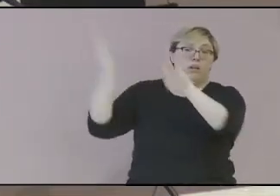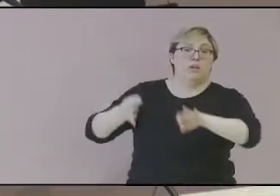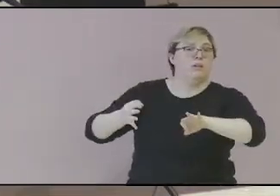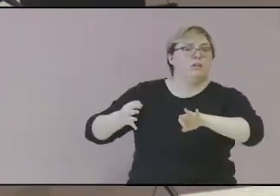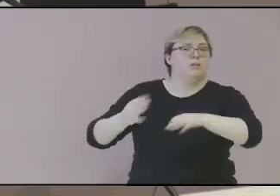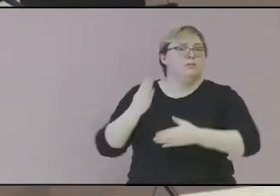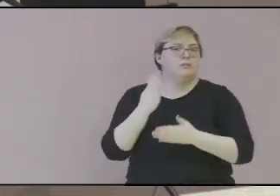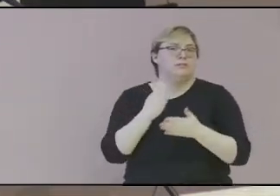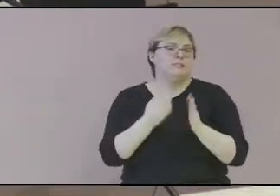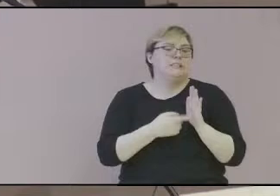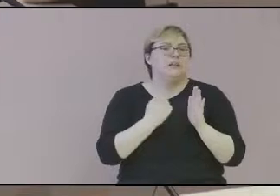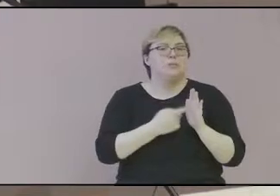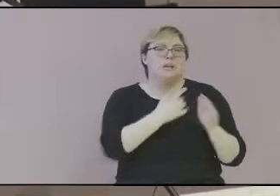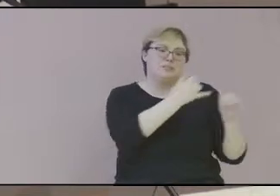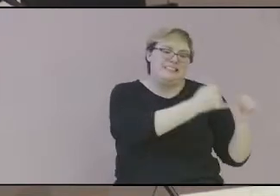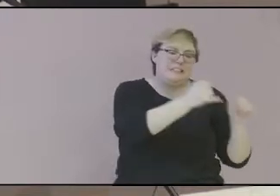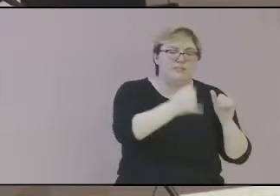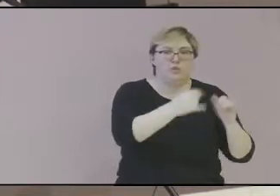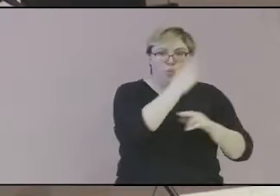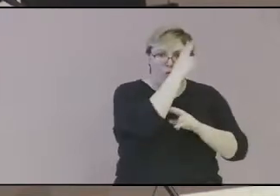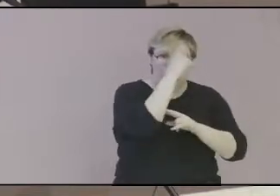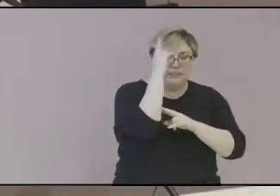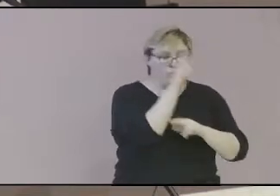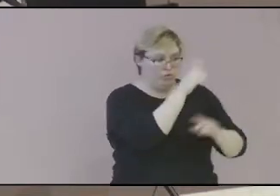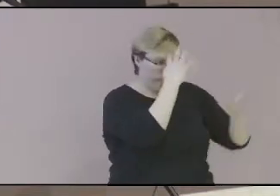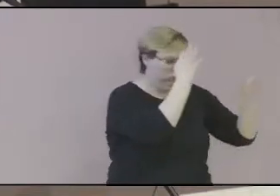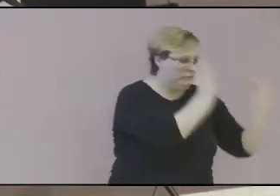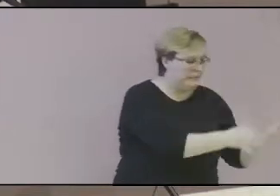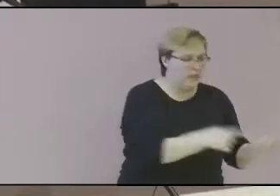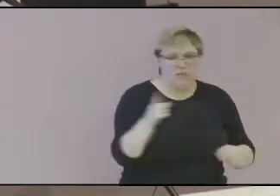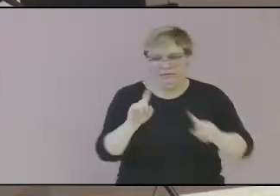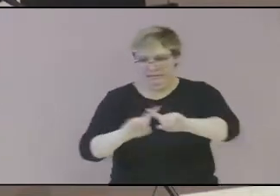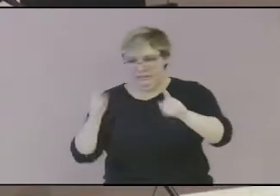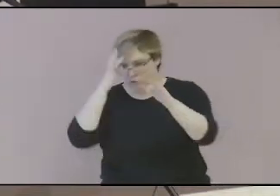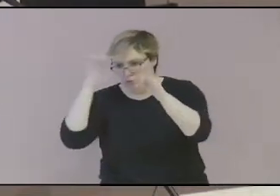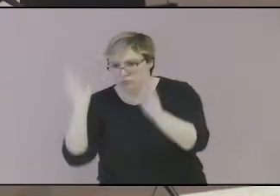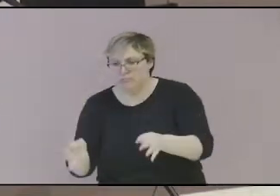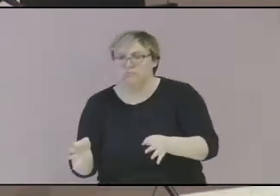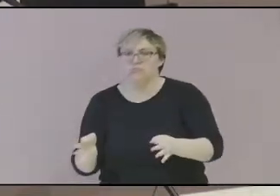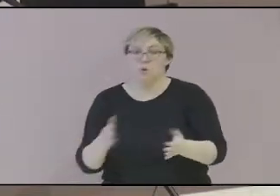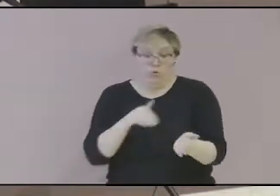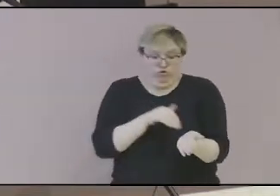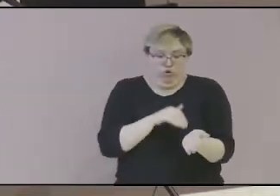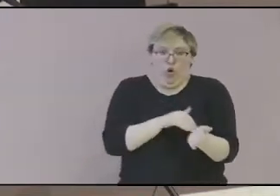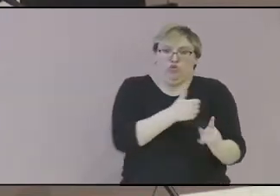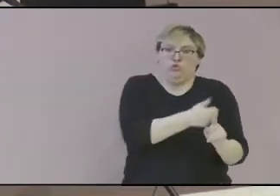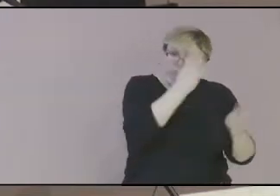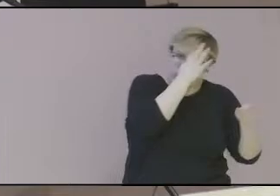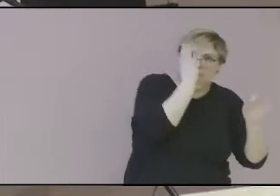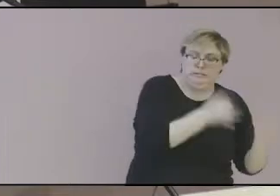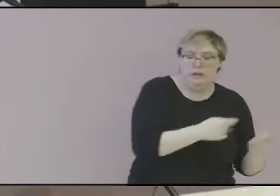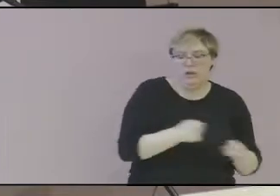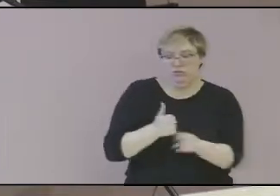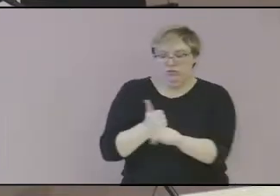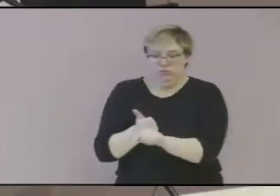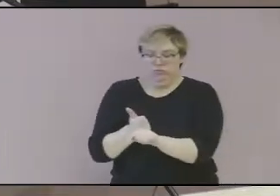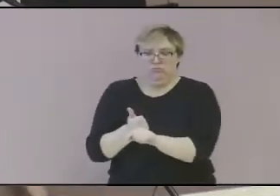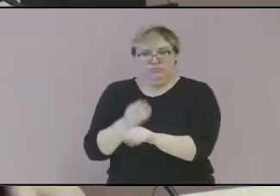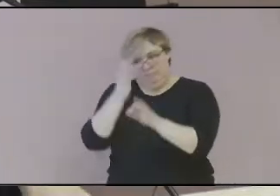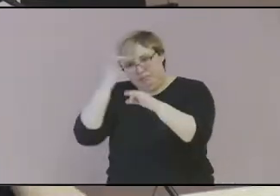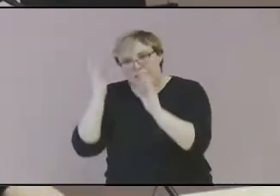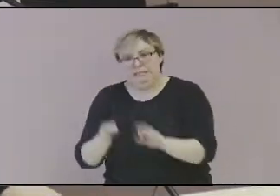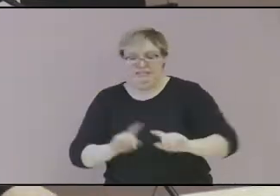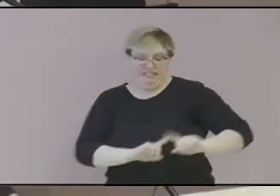Samuel Bagenstos, who became general counsel for the US Department of Health and Human Services, surveyed the existing